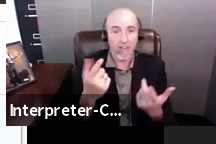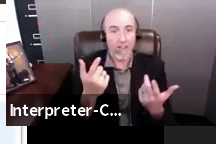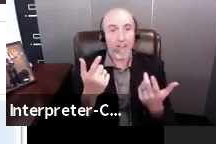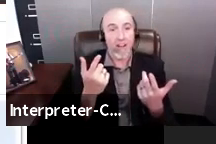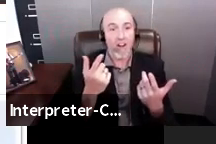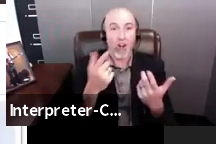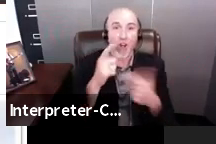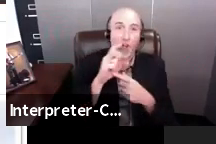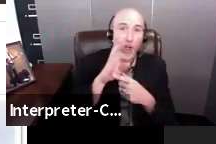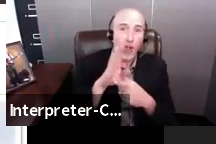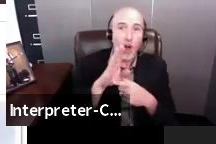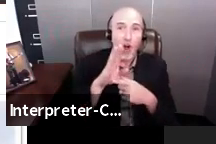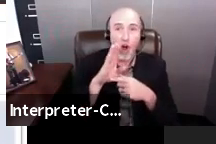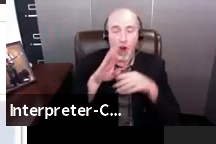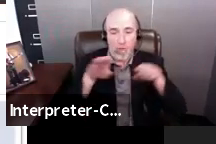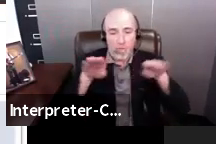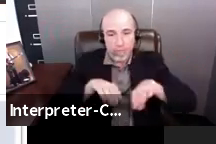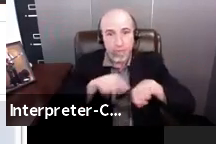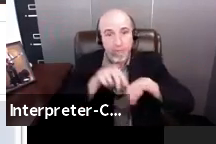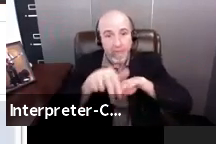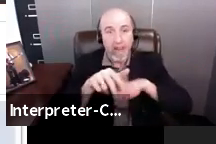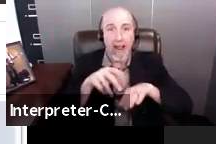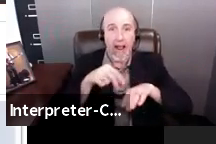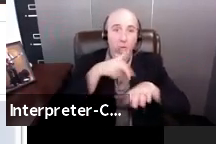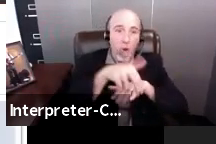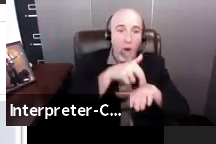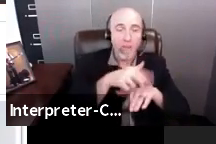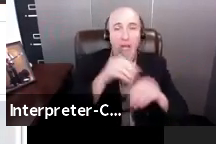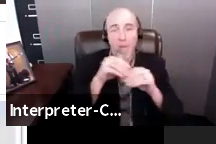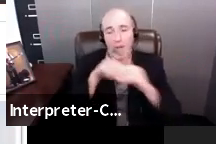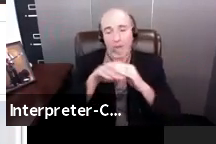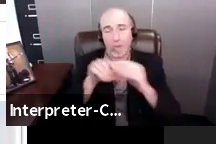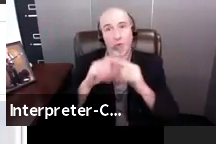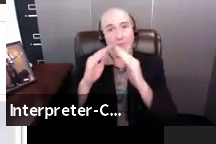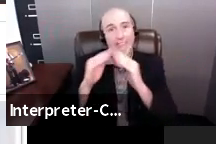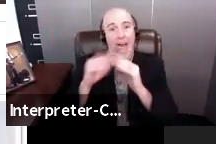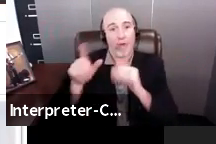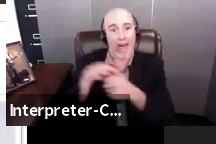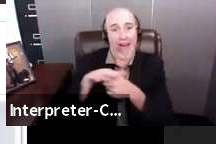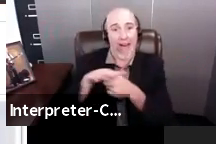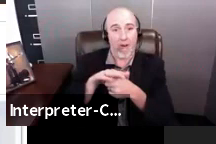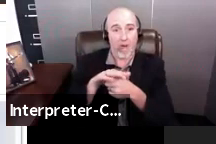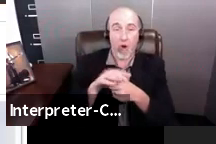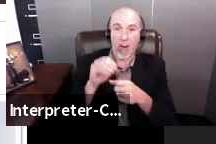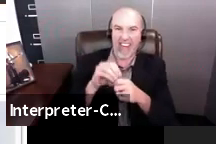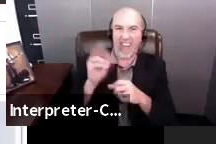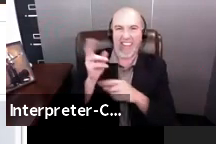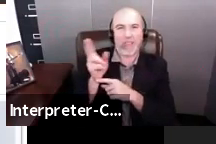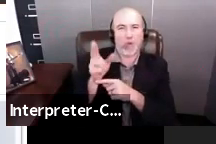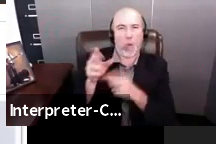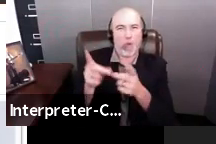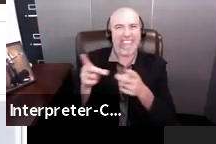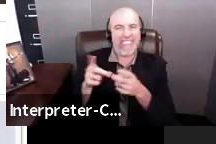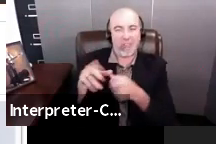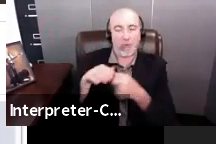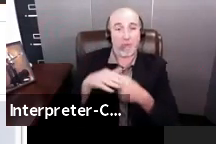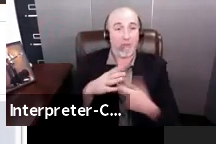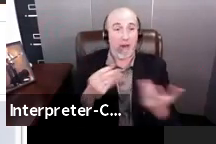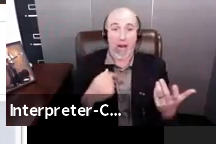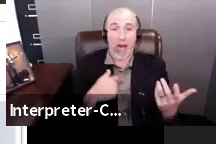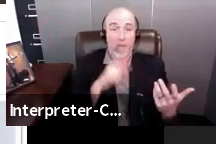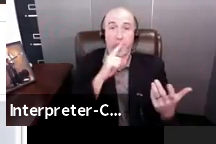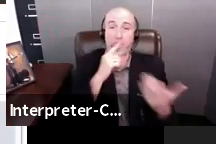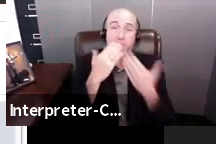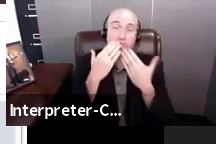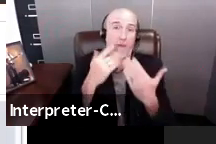the sidewalks, and accessibility to downtown areas, which is our historical district. And I'm truly grateful for